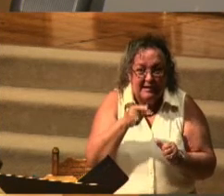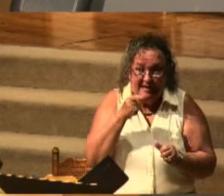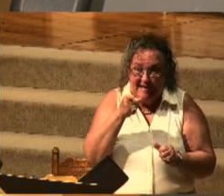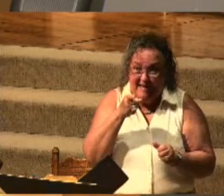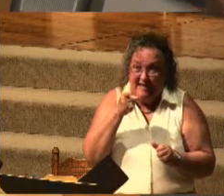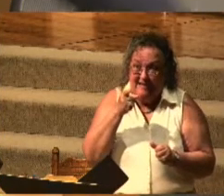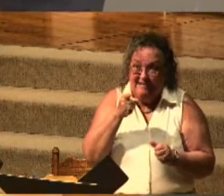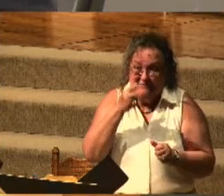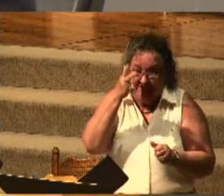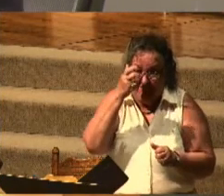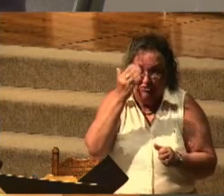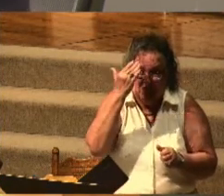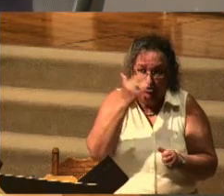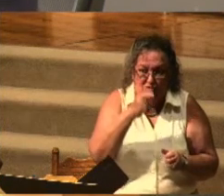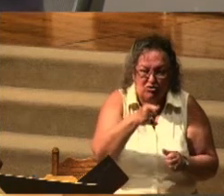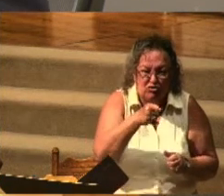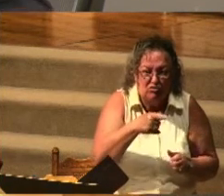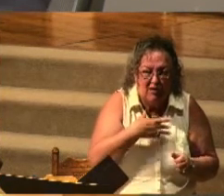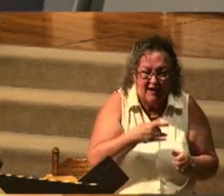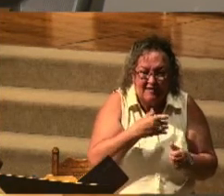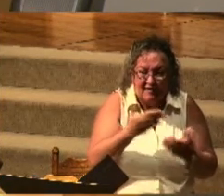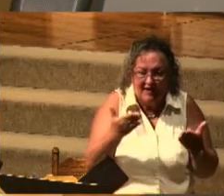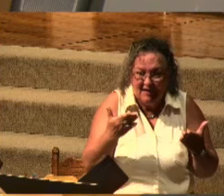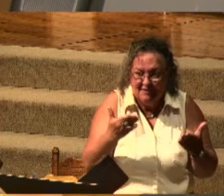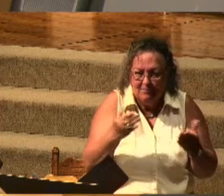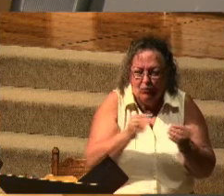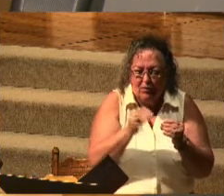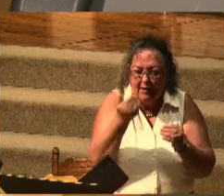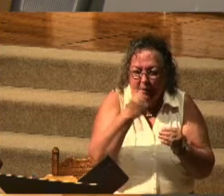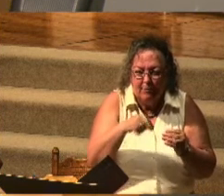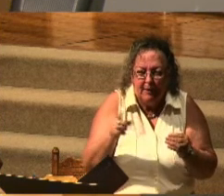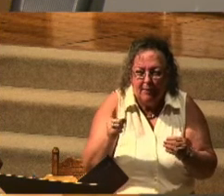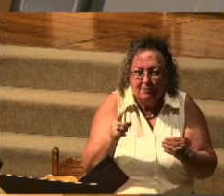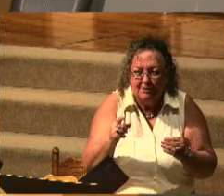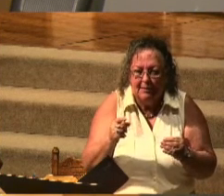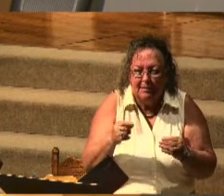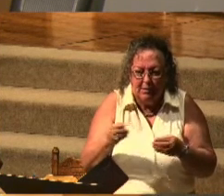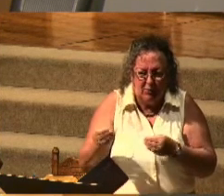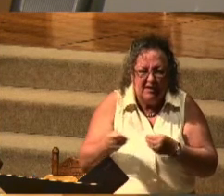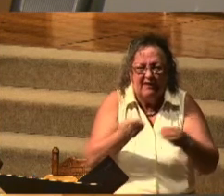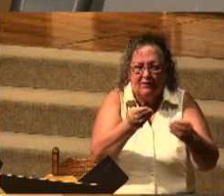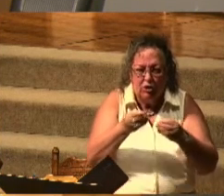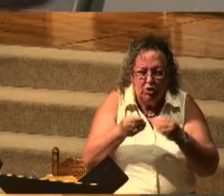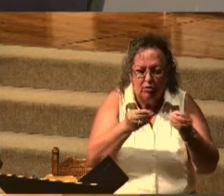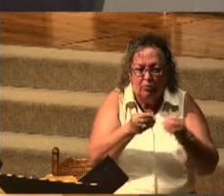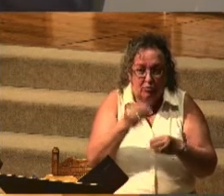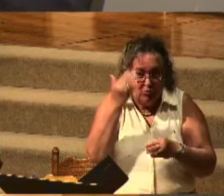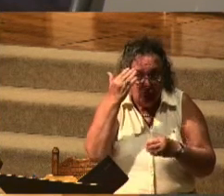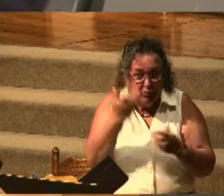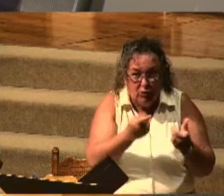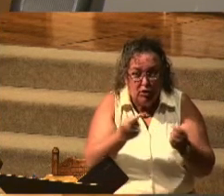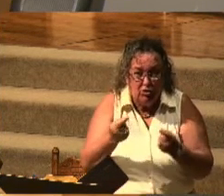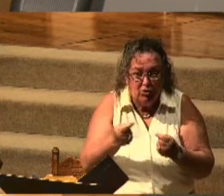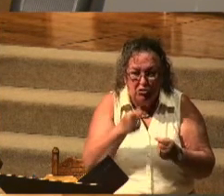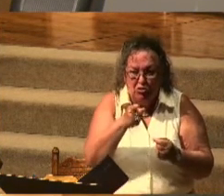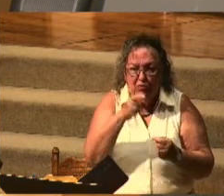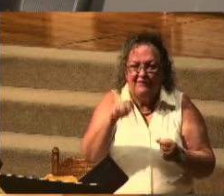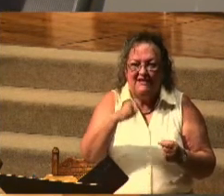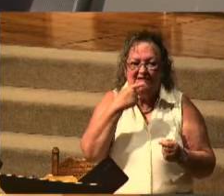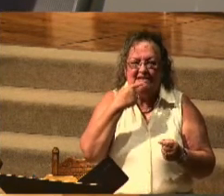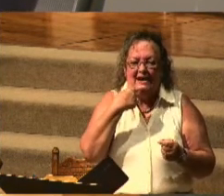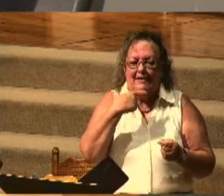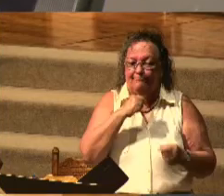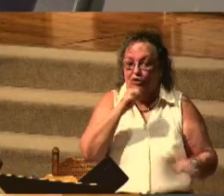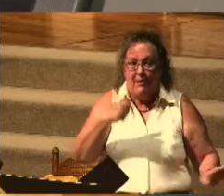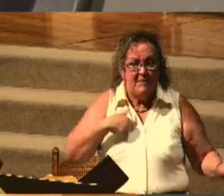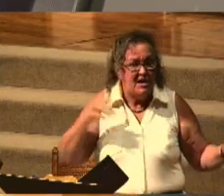more than anybody else. And he'll bring it back to you. And what do you got to do? You got to say, not